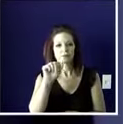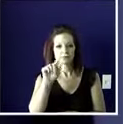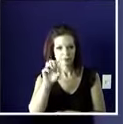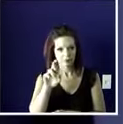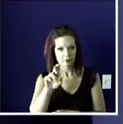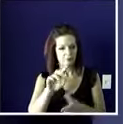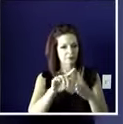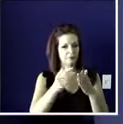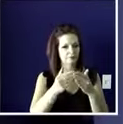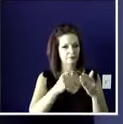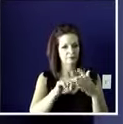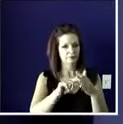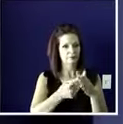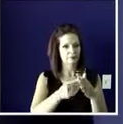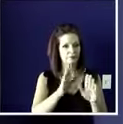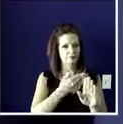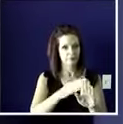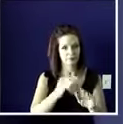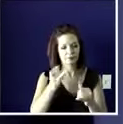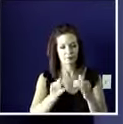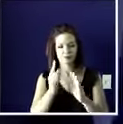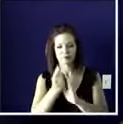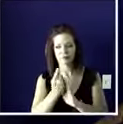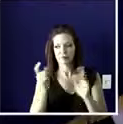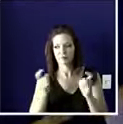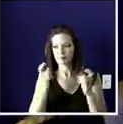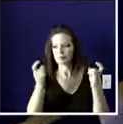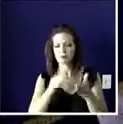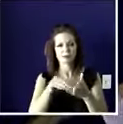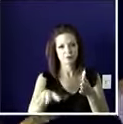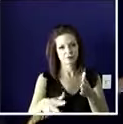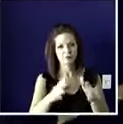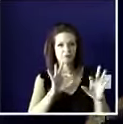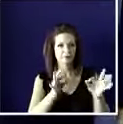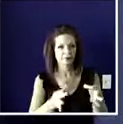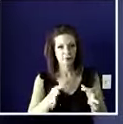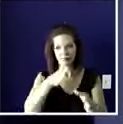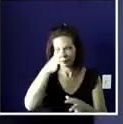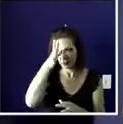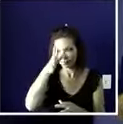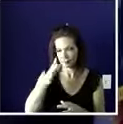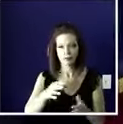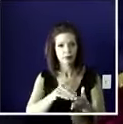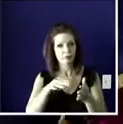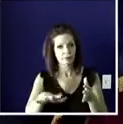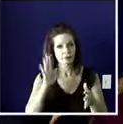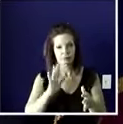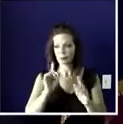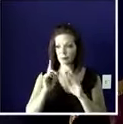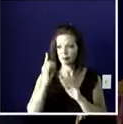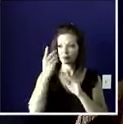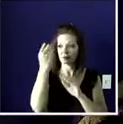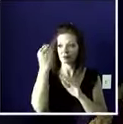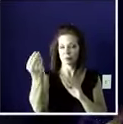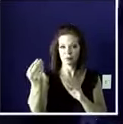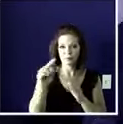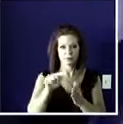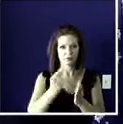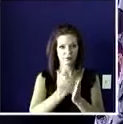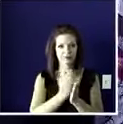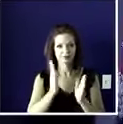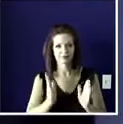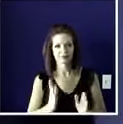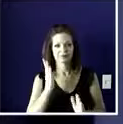the alma mater, it is the last moment of the ceremony. Students and family and parents, the students will exit, graduates will exit that